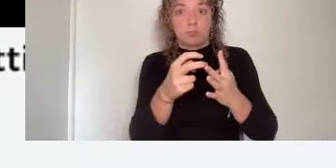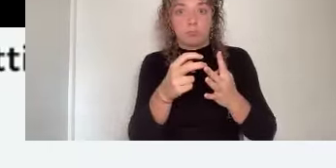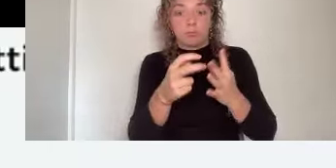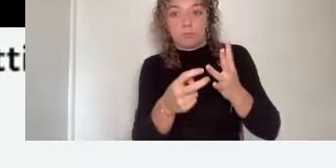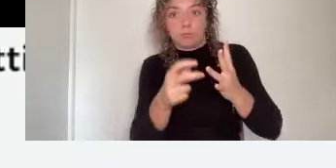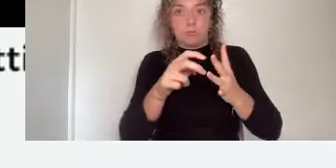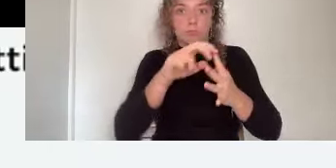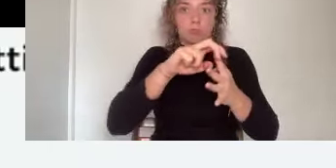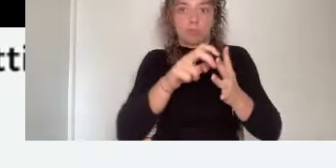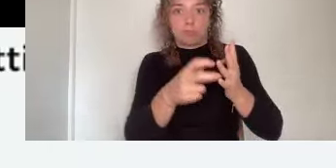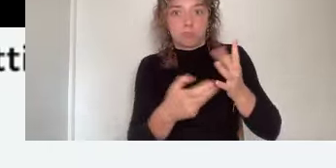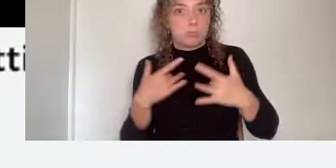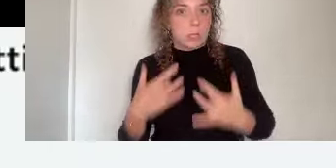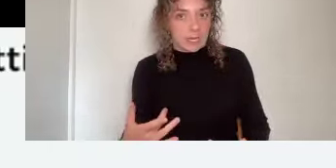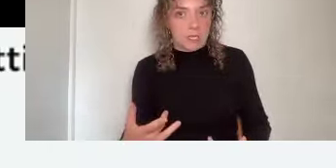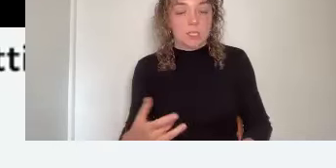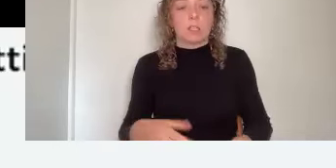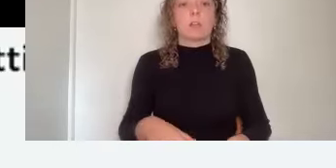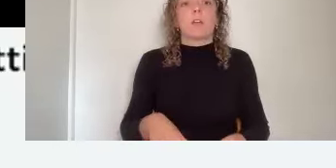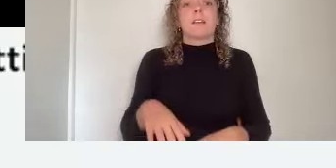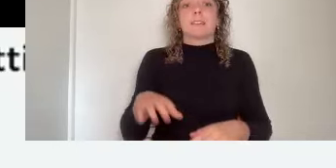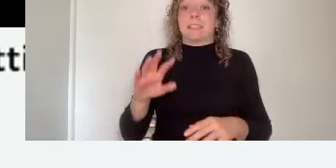to another. The second reason I have that